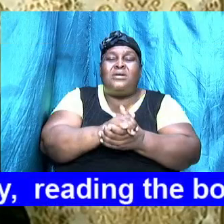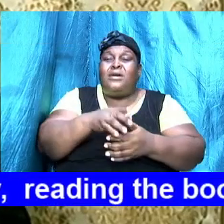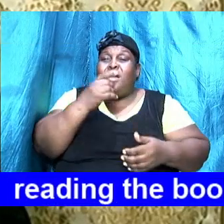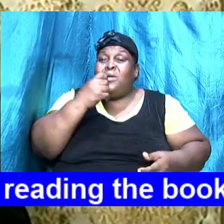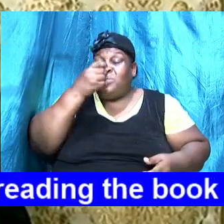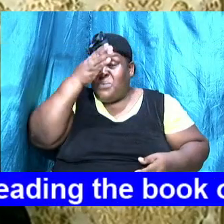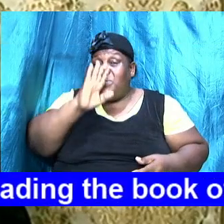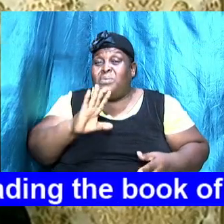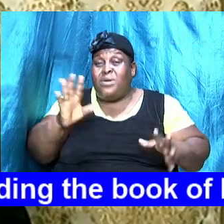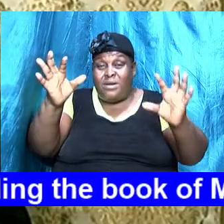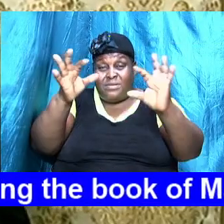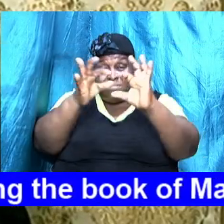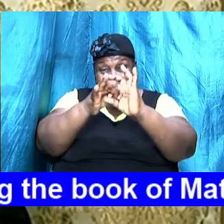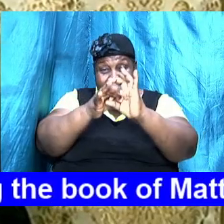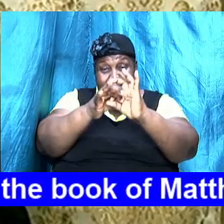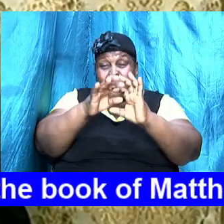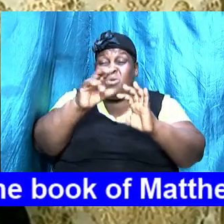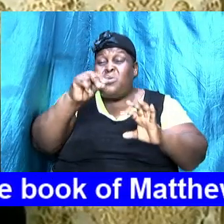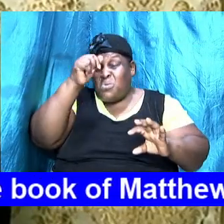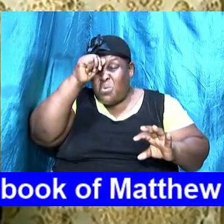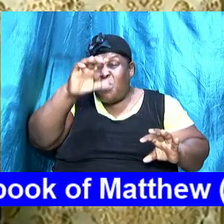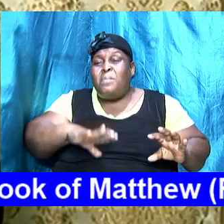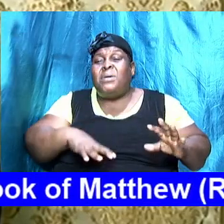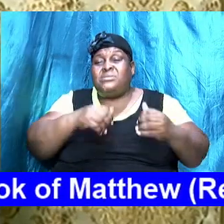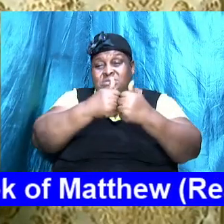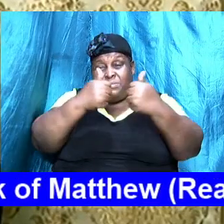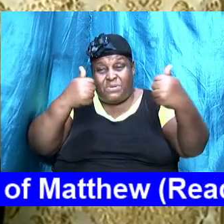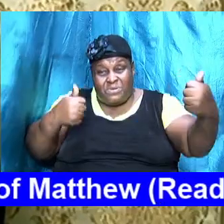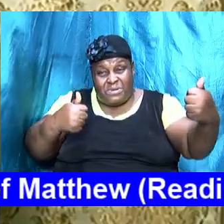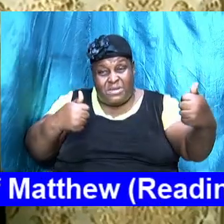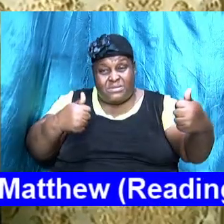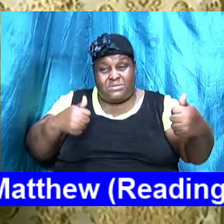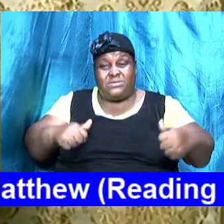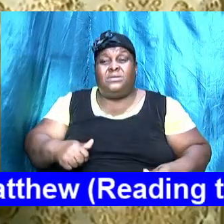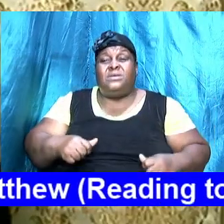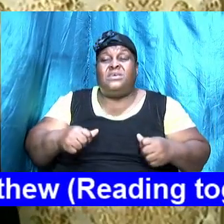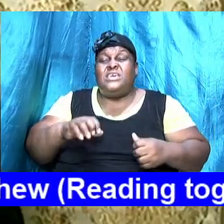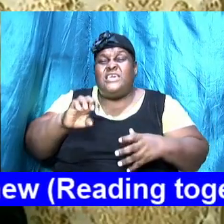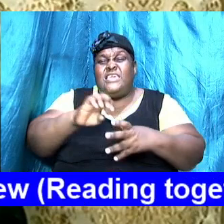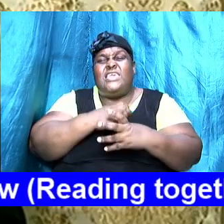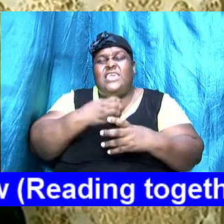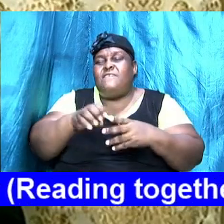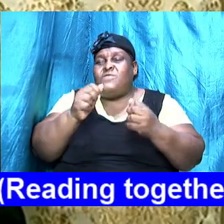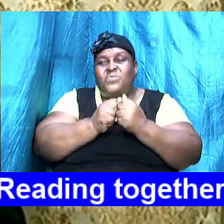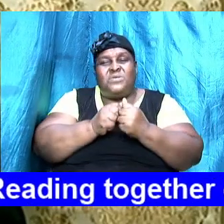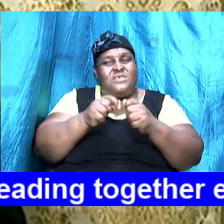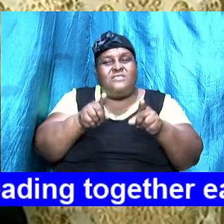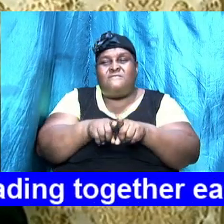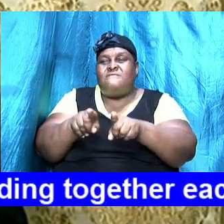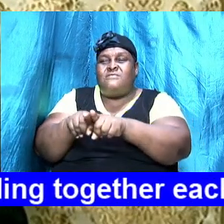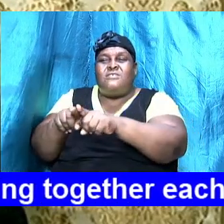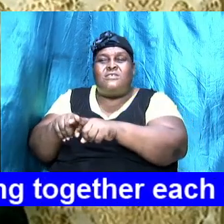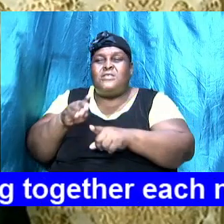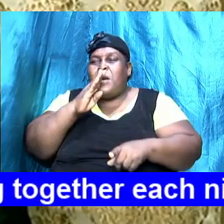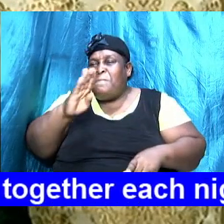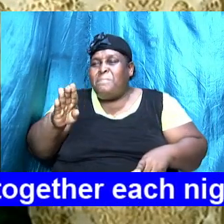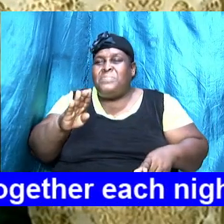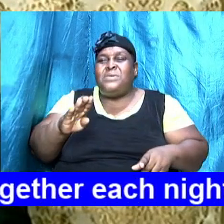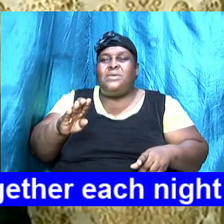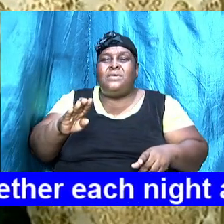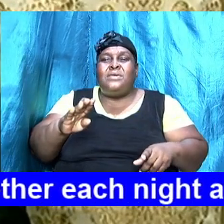has joined together, let no man put asunder. It means that with the differences, We are going to be together forever